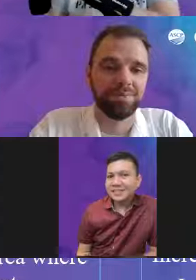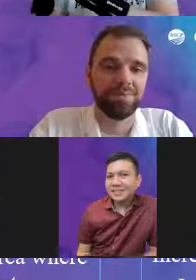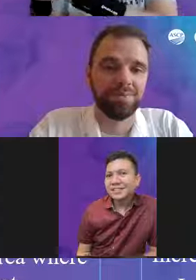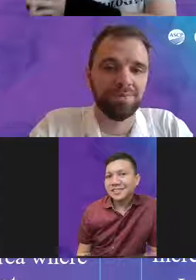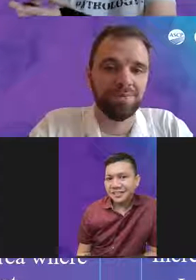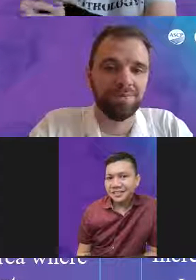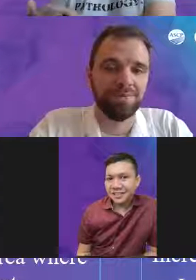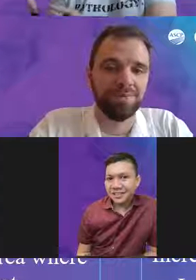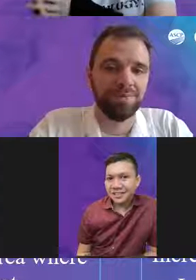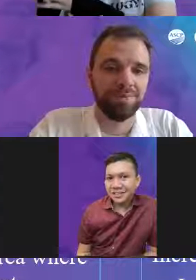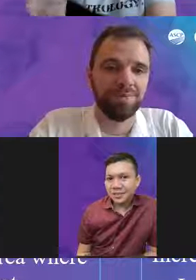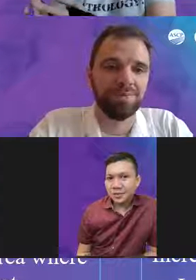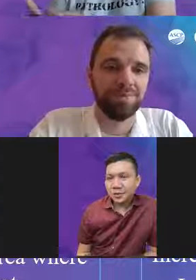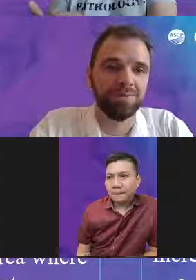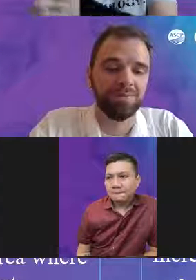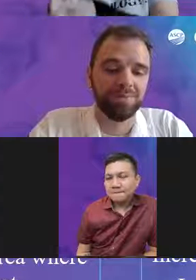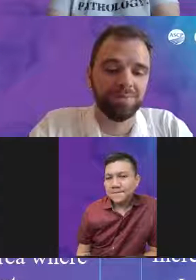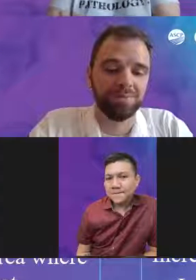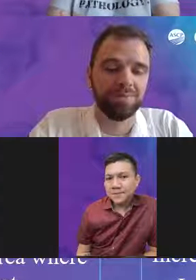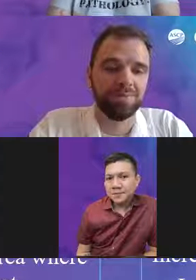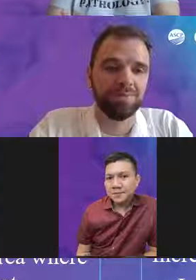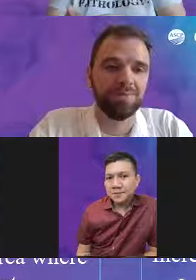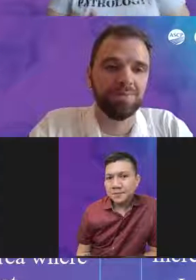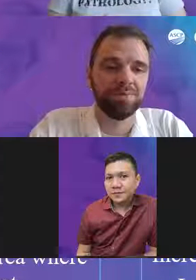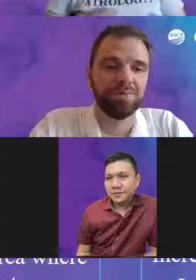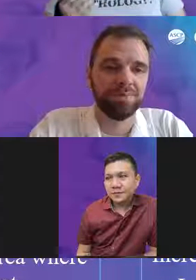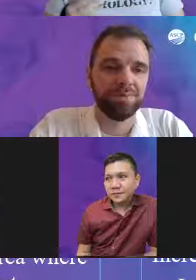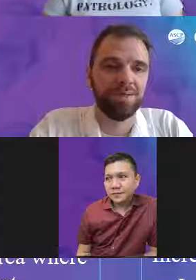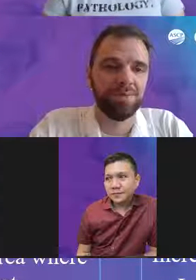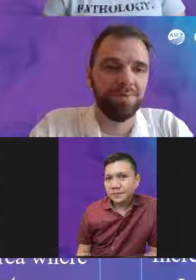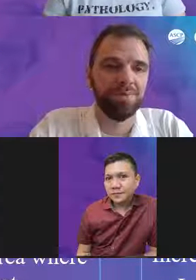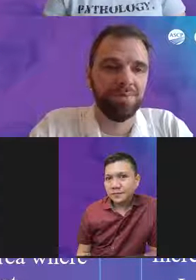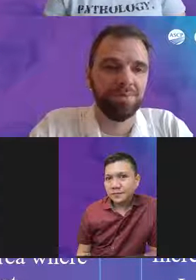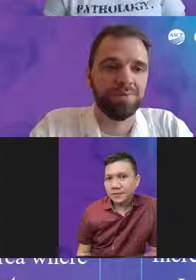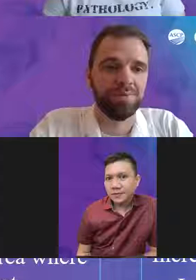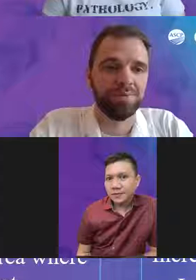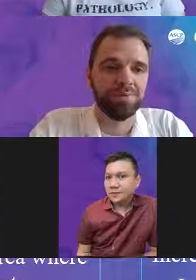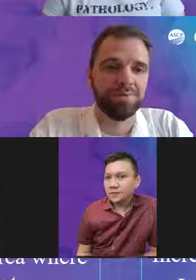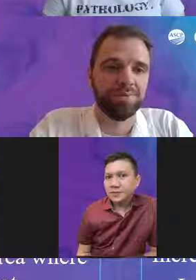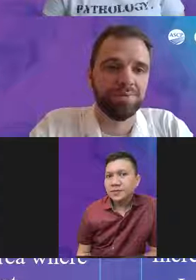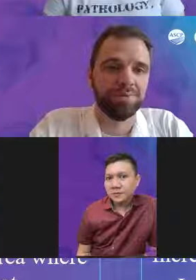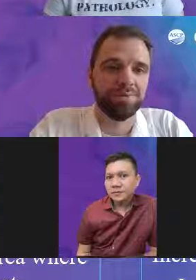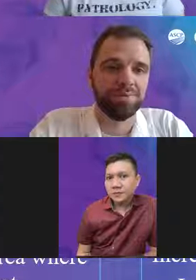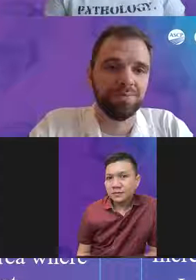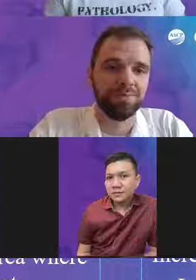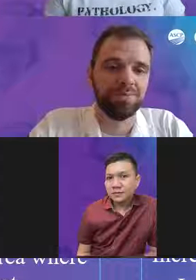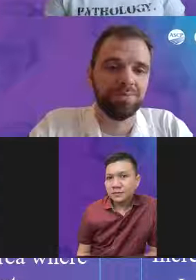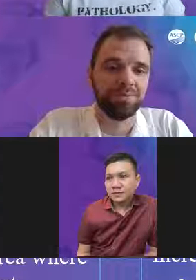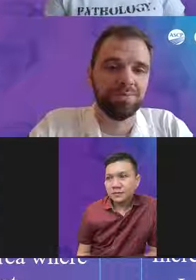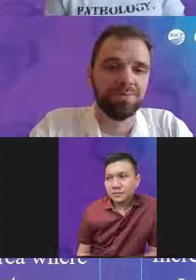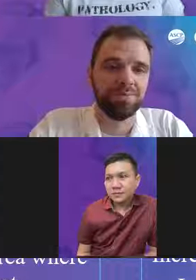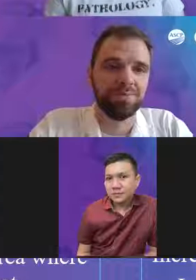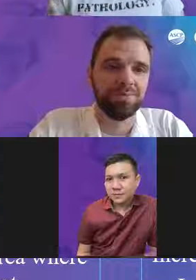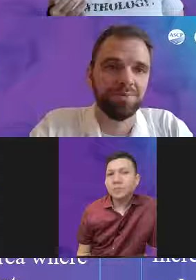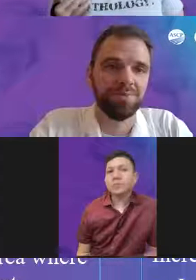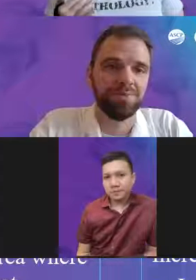exactly what's being addressed with this test instead of this one. You know, because you could be just out of med